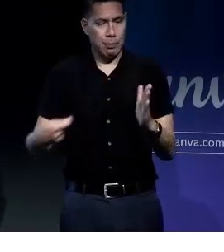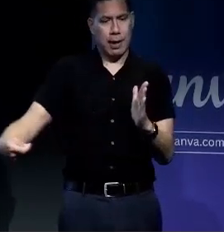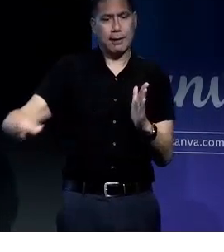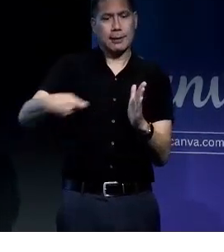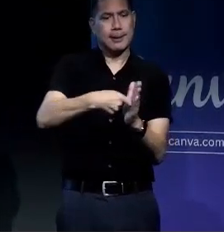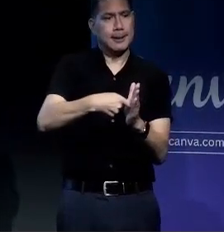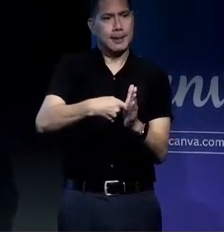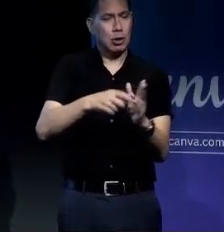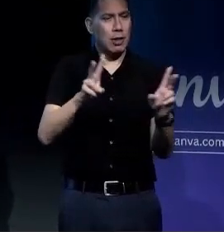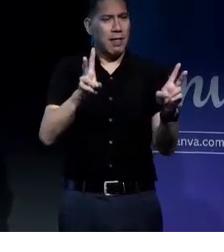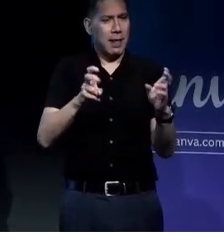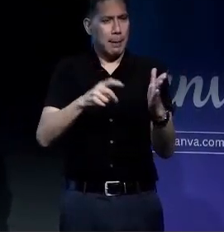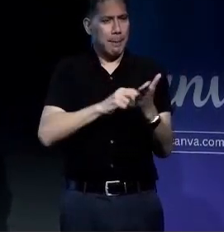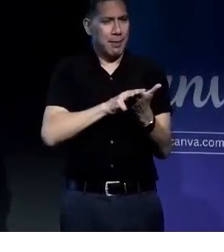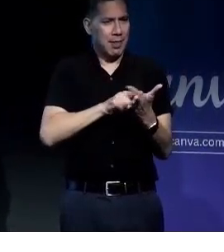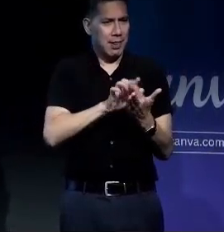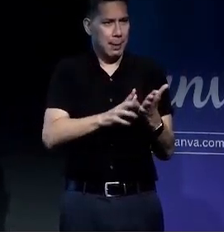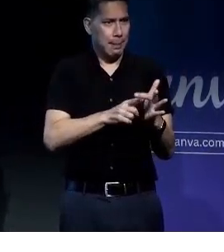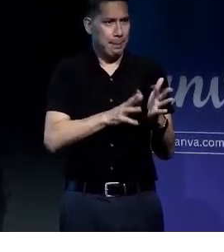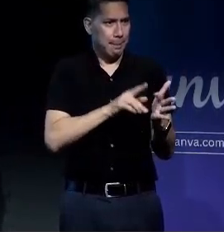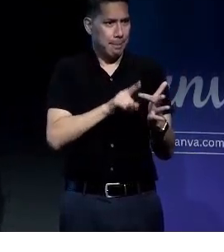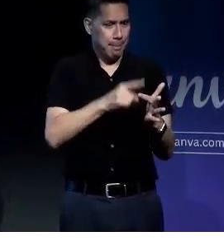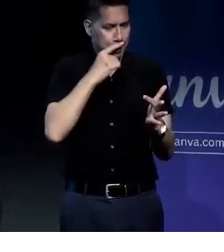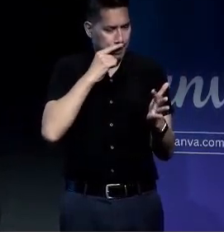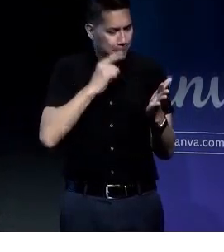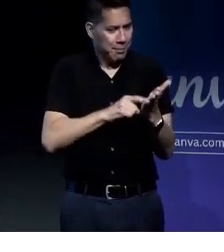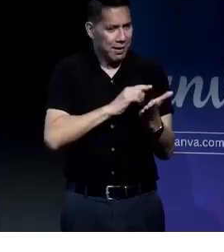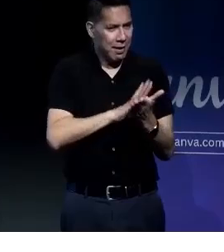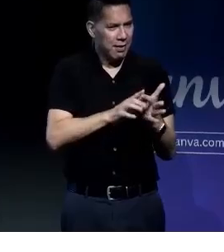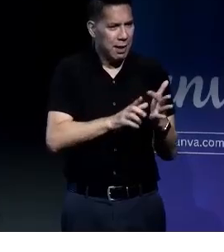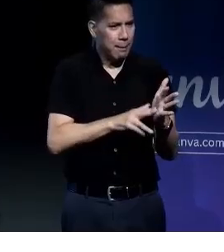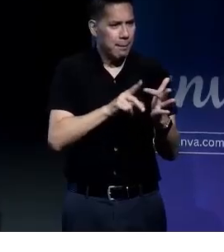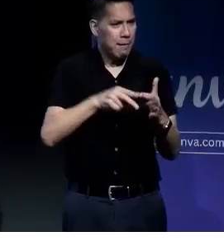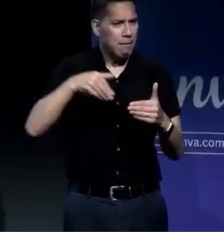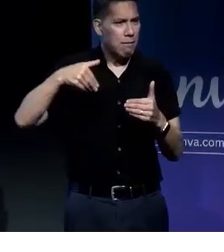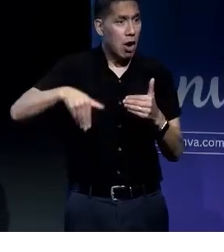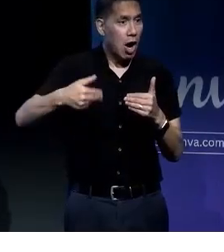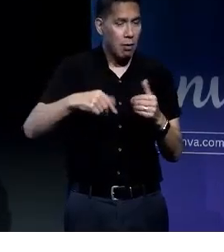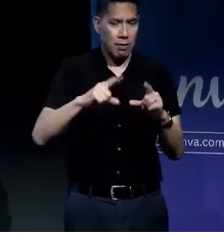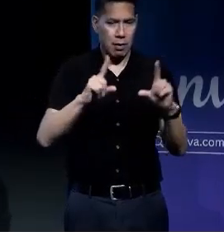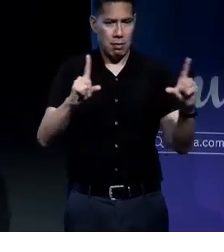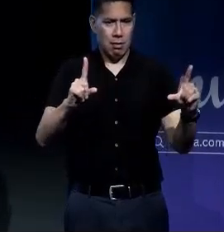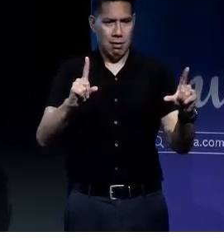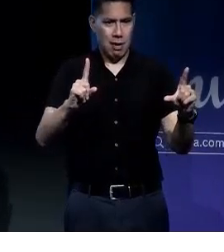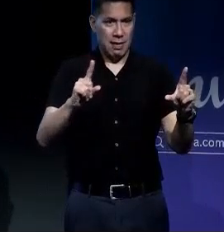and automatically a whole lot of stuff, like the components, just work.